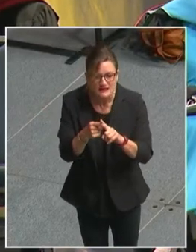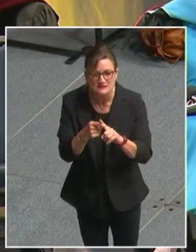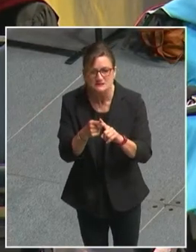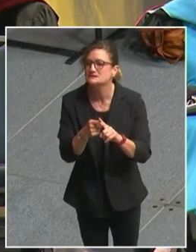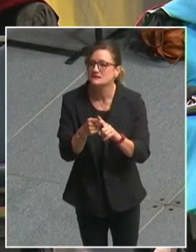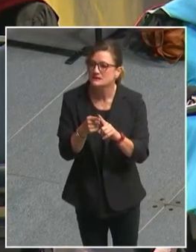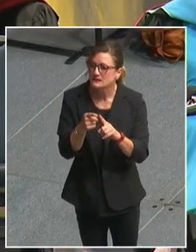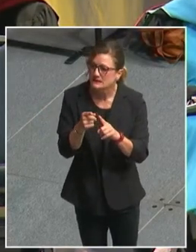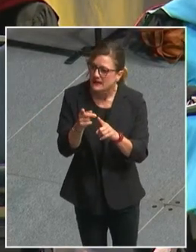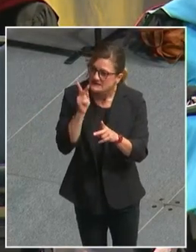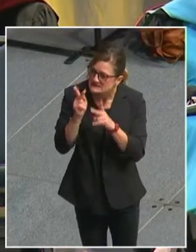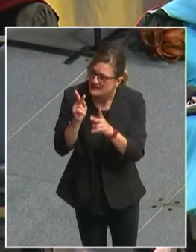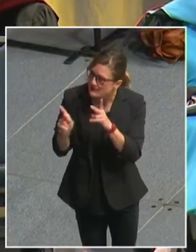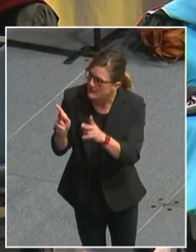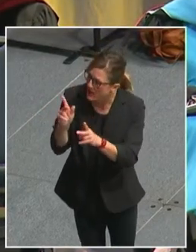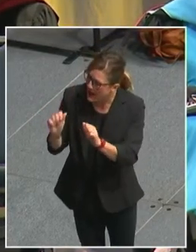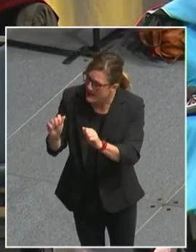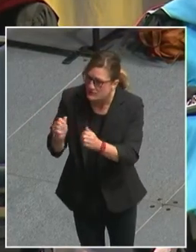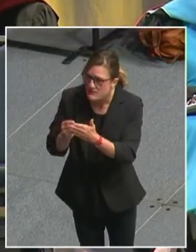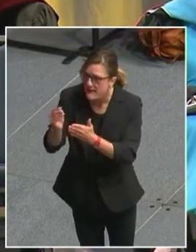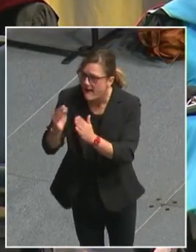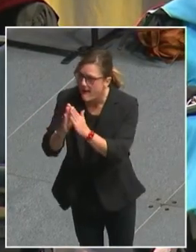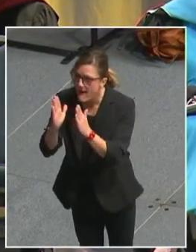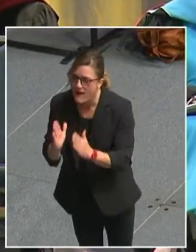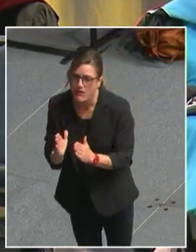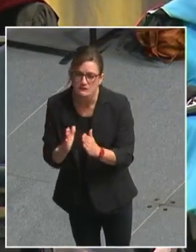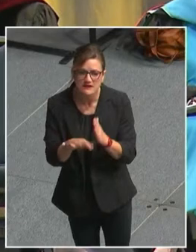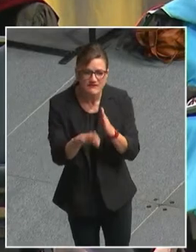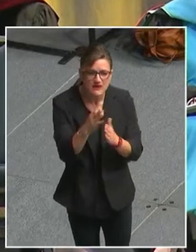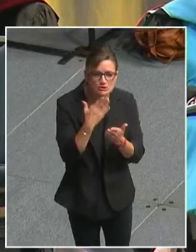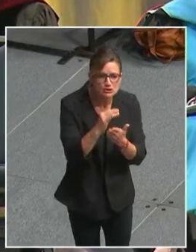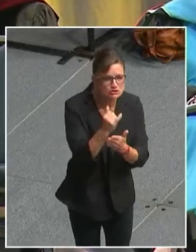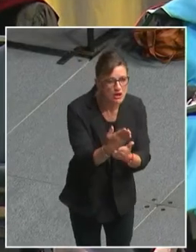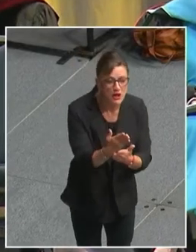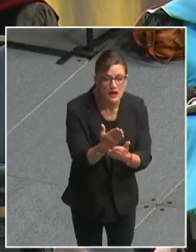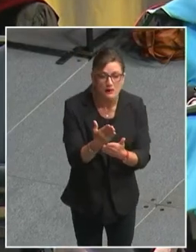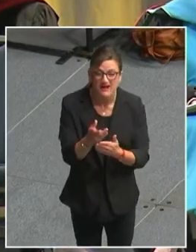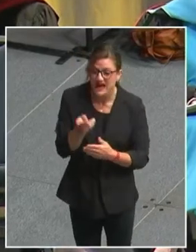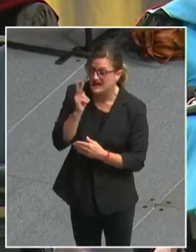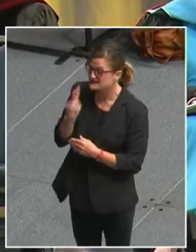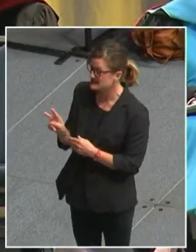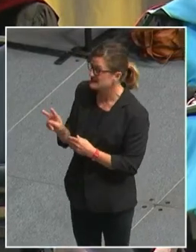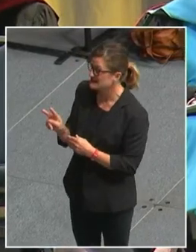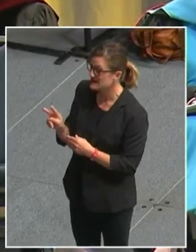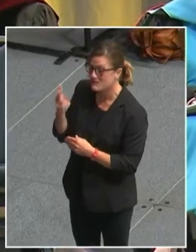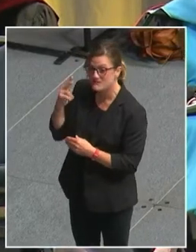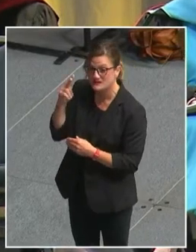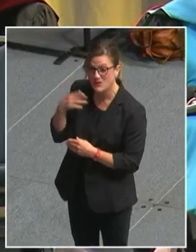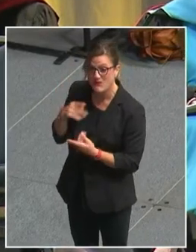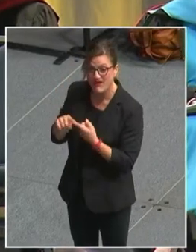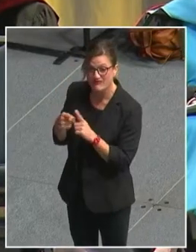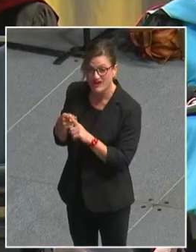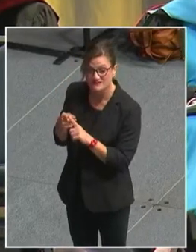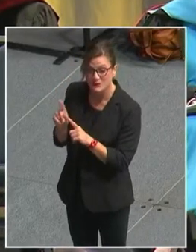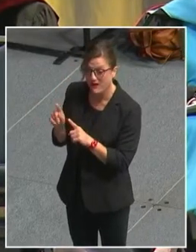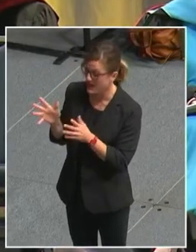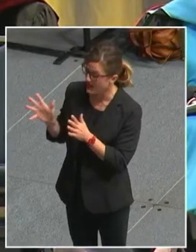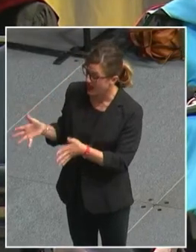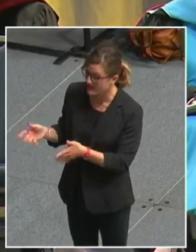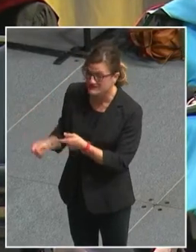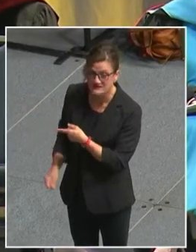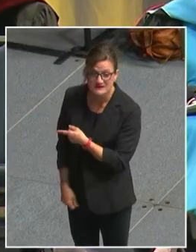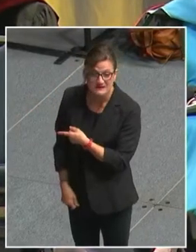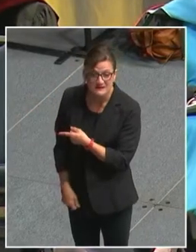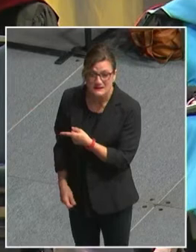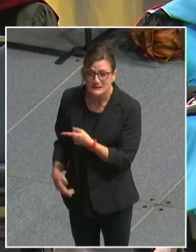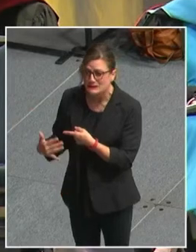and working a job they love. And I see my friends in Mexico graduating law school, and it aches to know that that